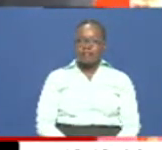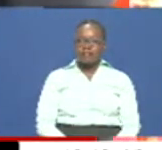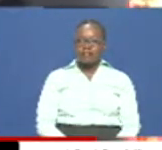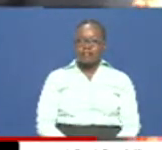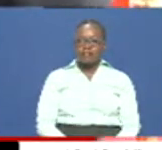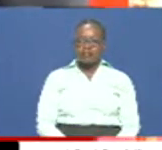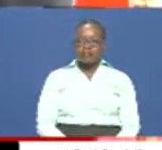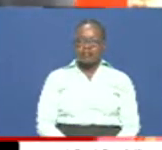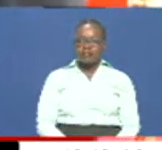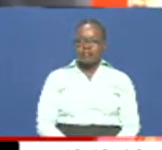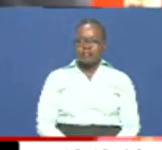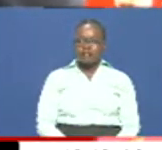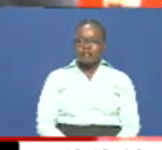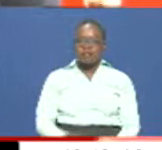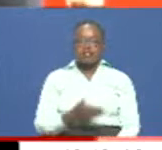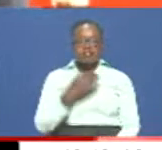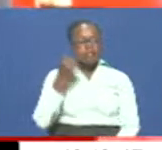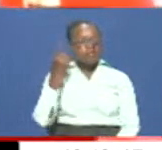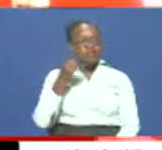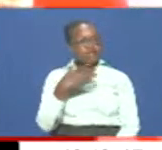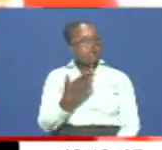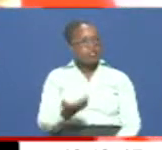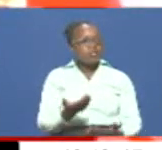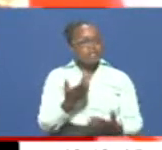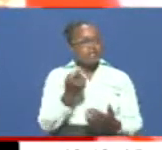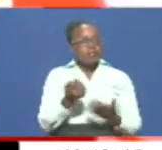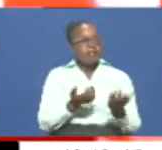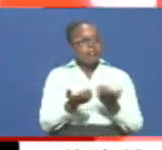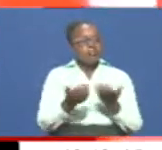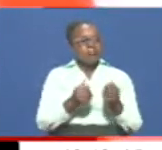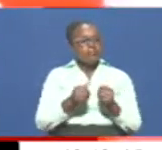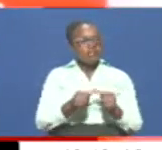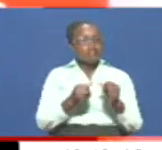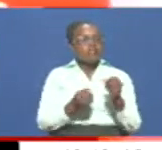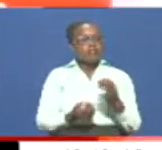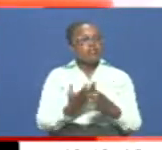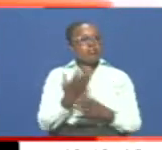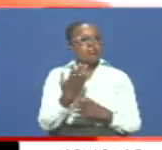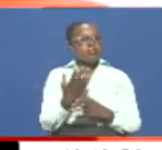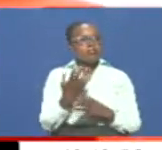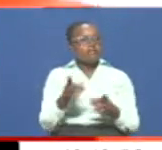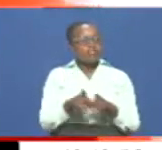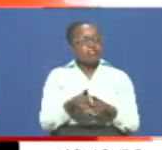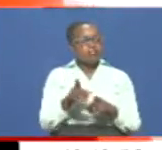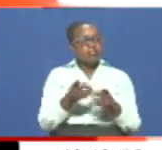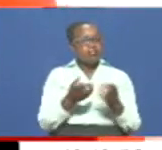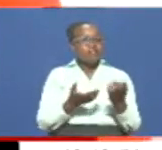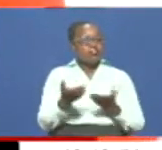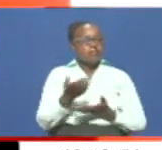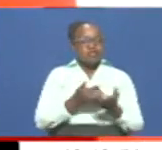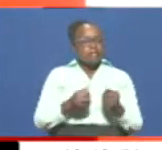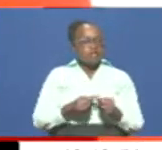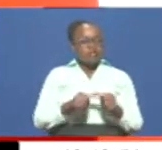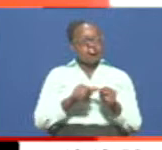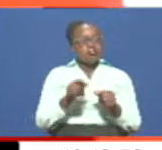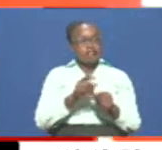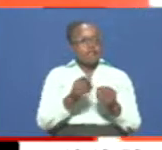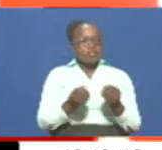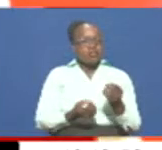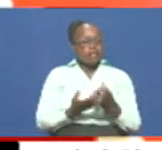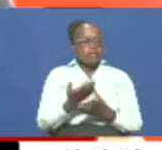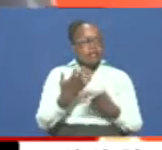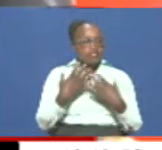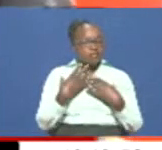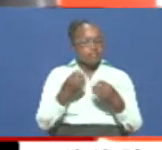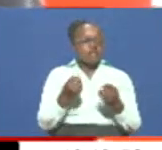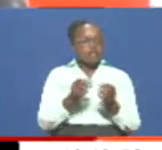is, how can small businesses continue to thrive as the economy continues to recover? Okay, I think we must start